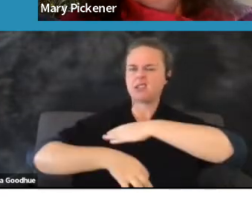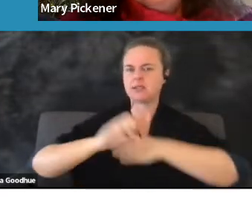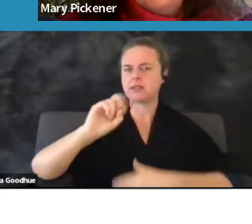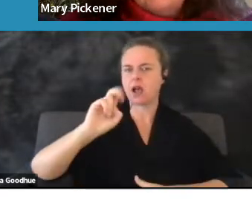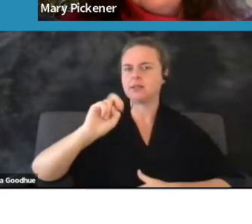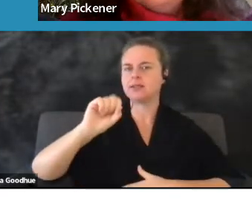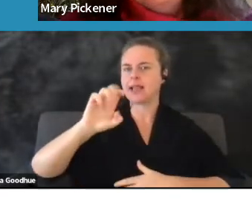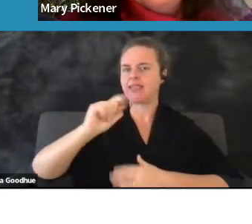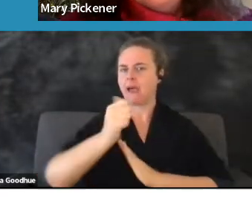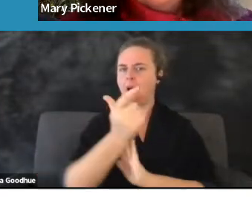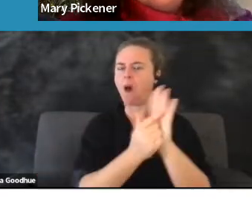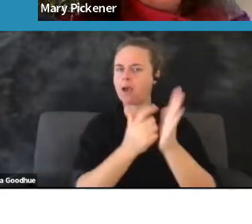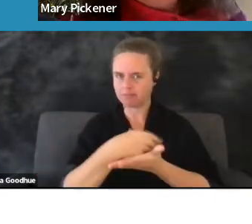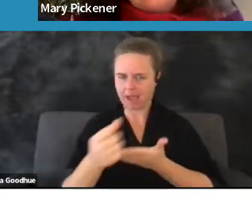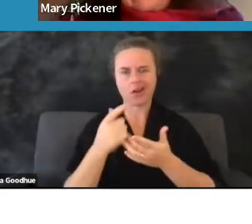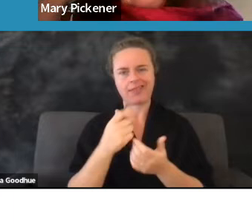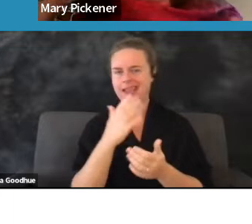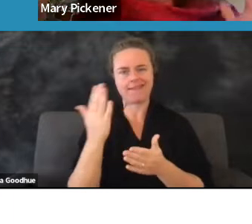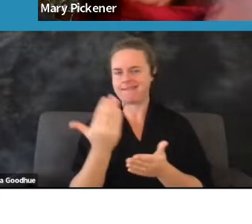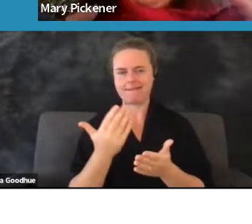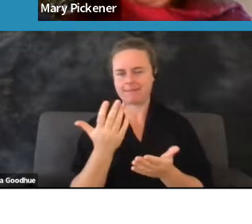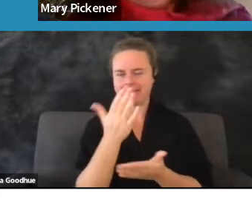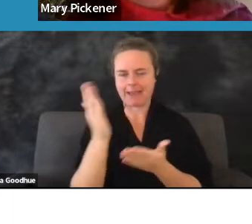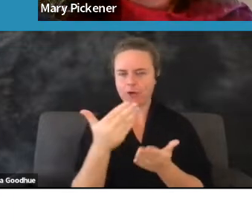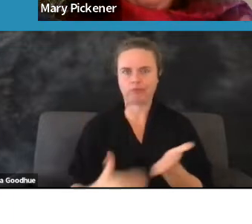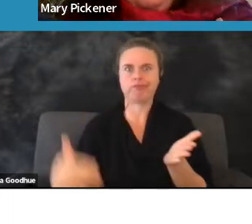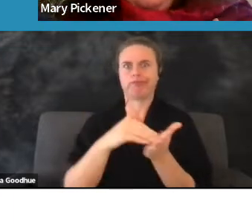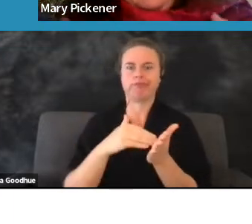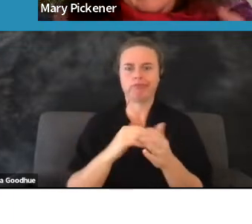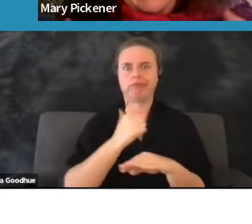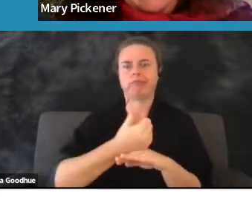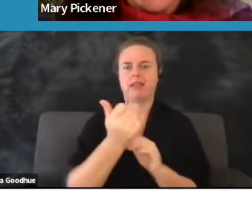communities and the culture that influences, and then the media that